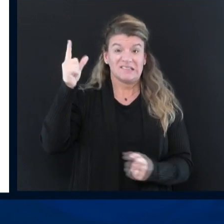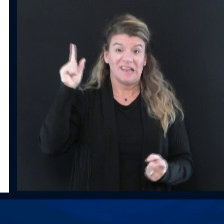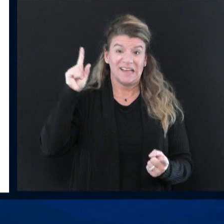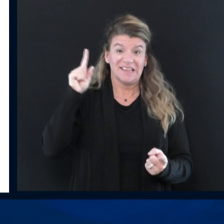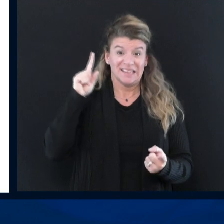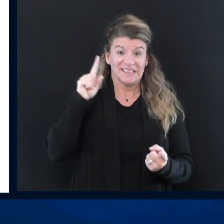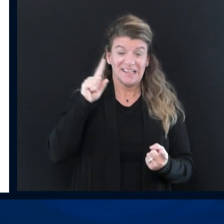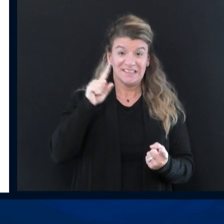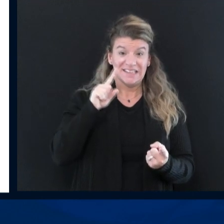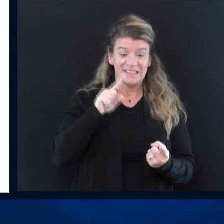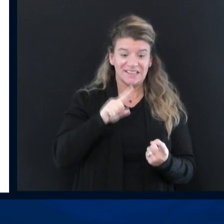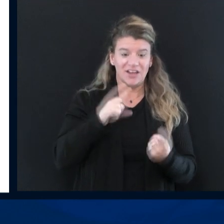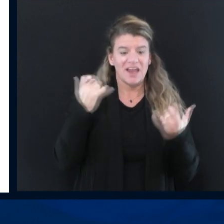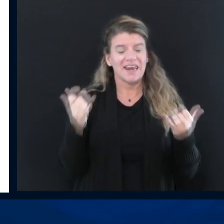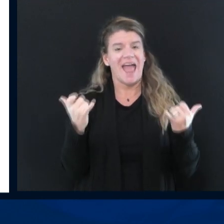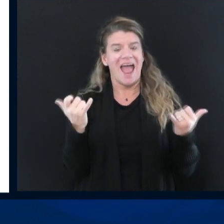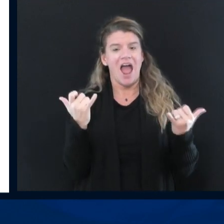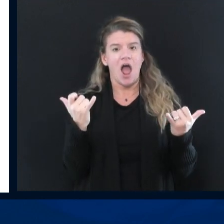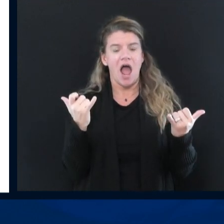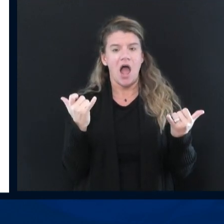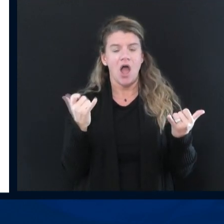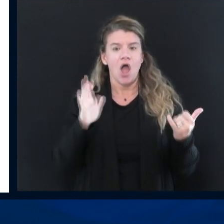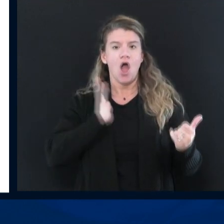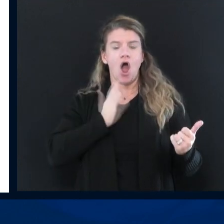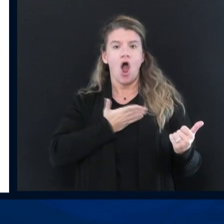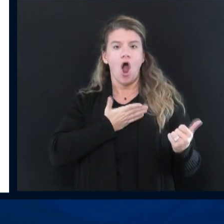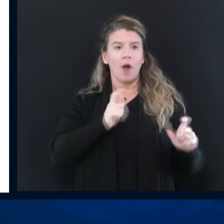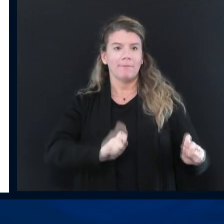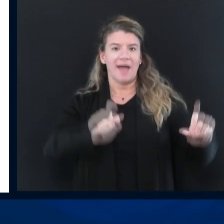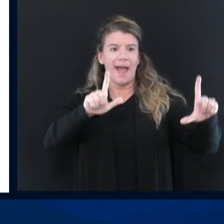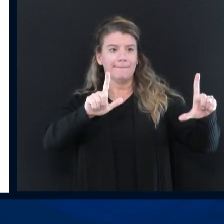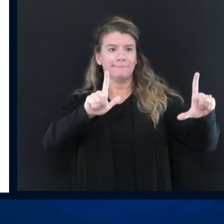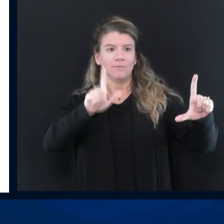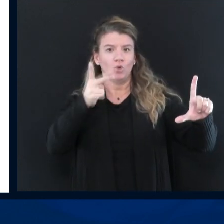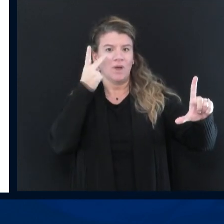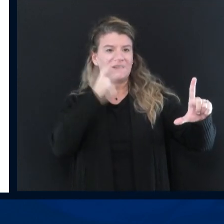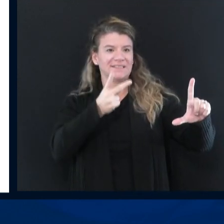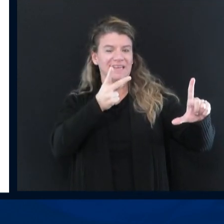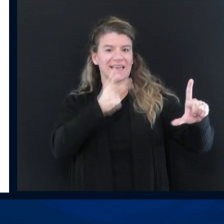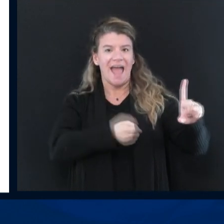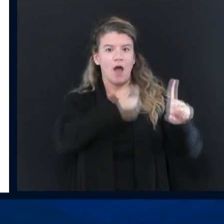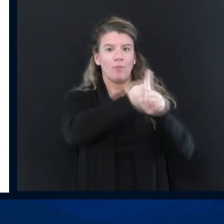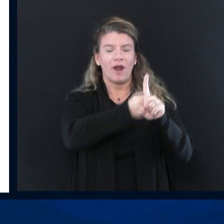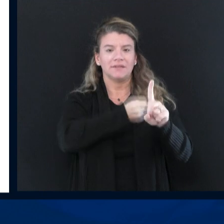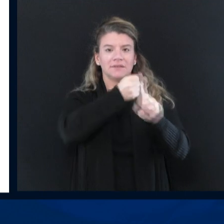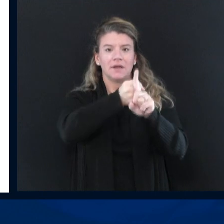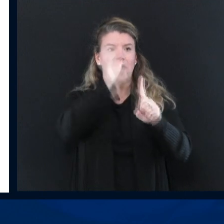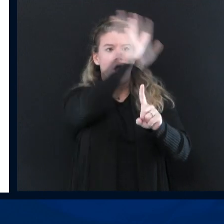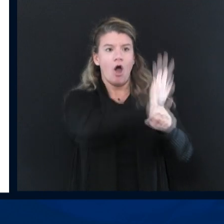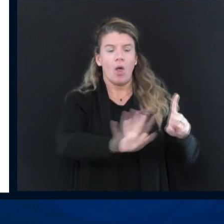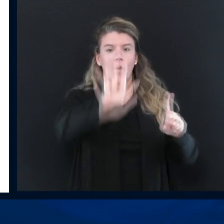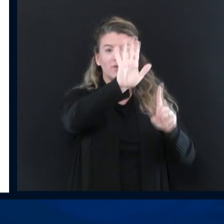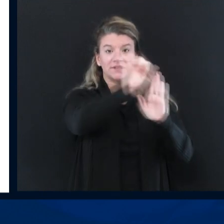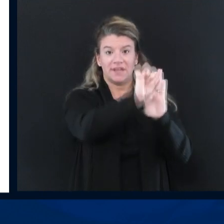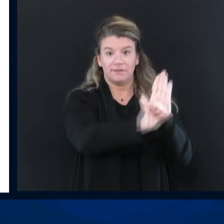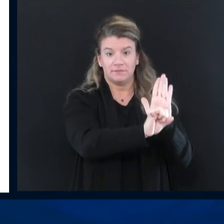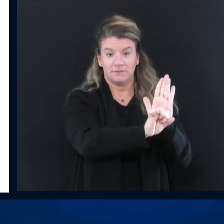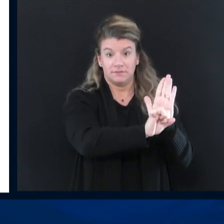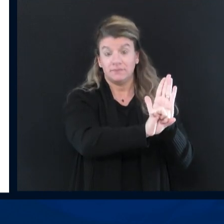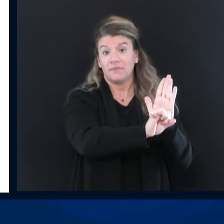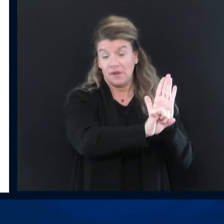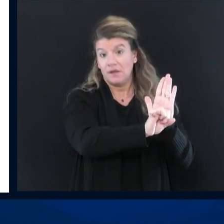now we're basically reflecting outbreaks all over our state. Now,